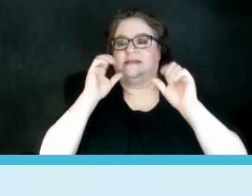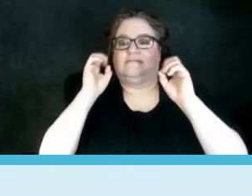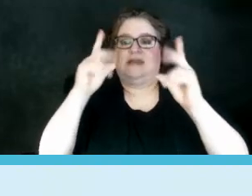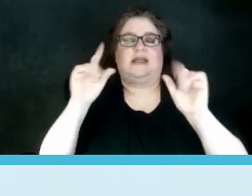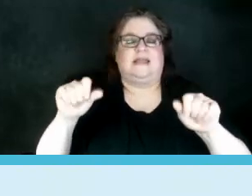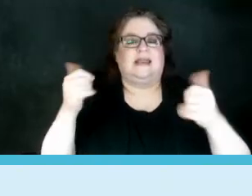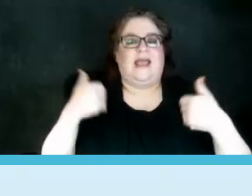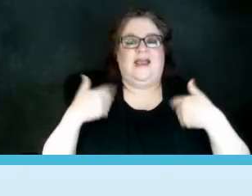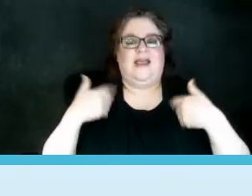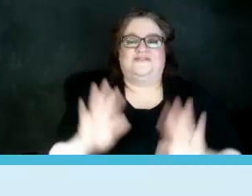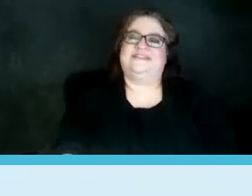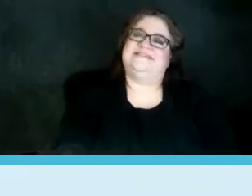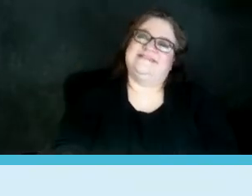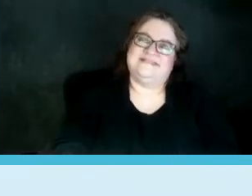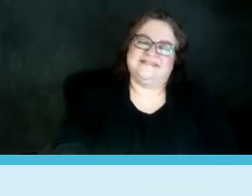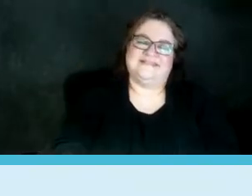have.